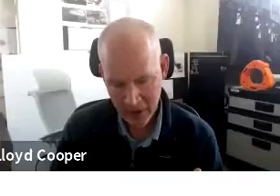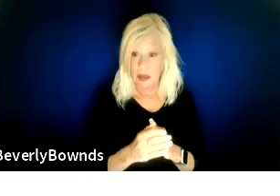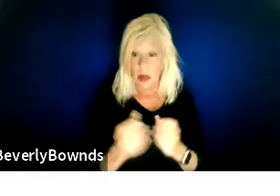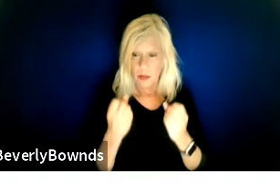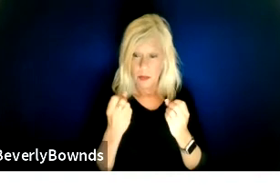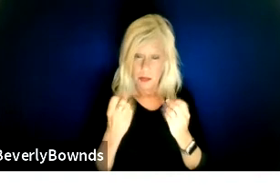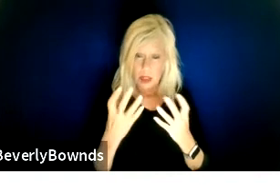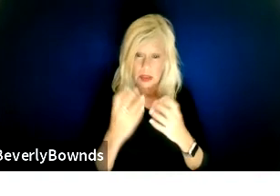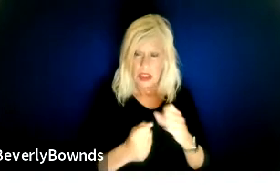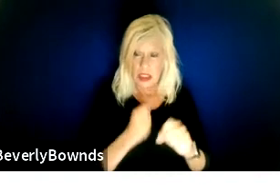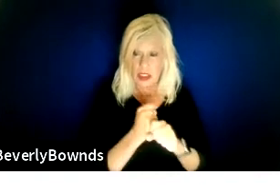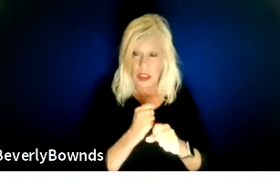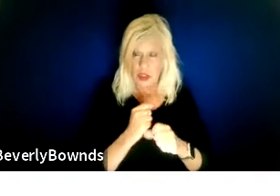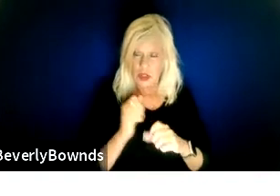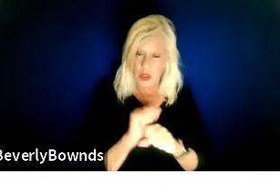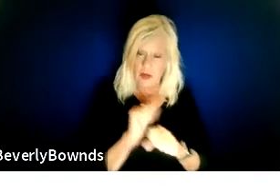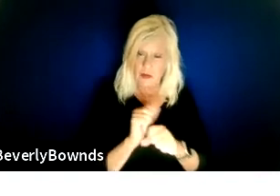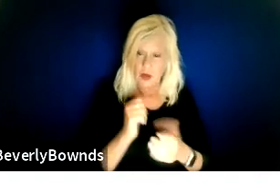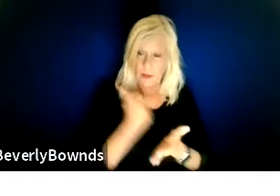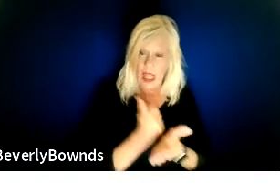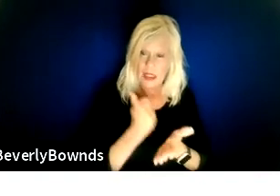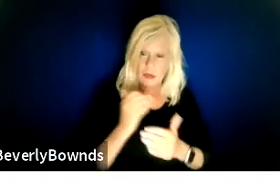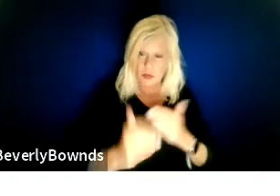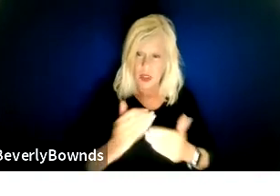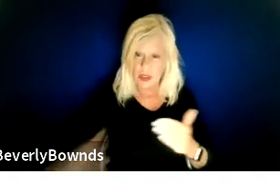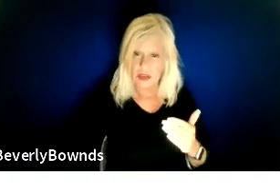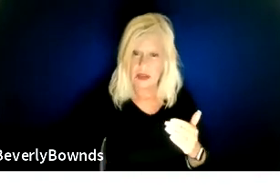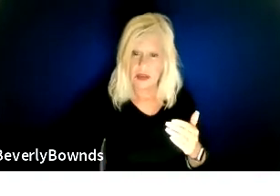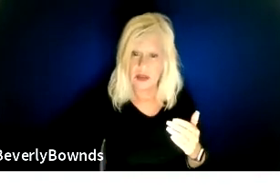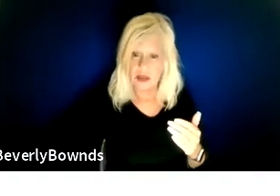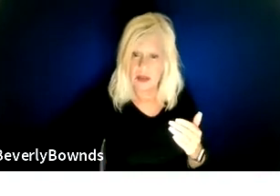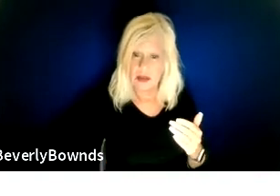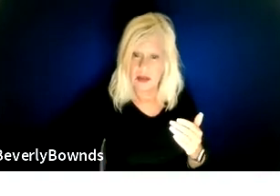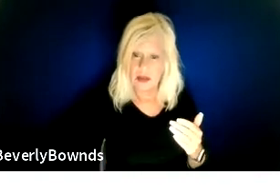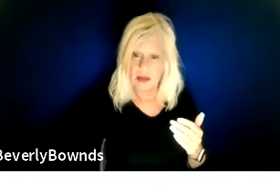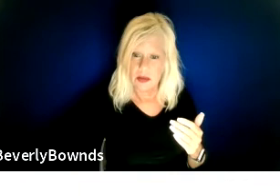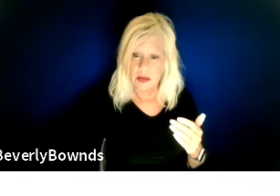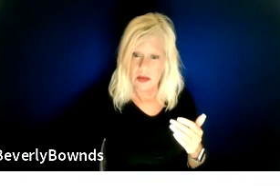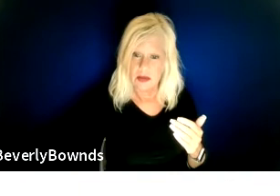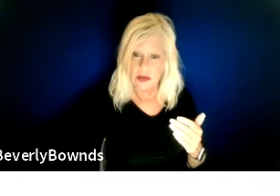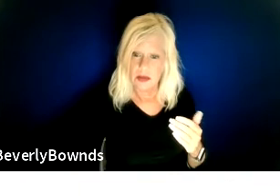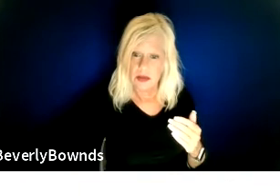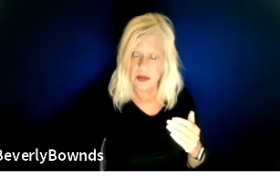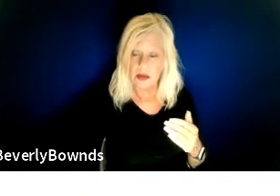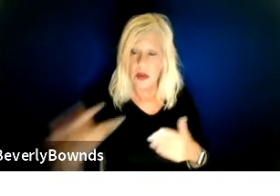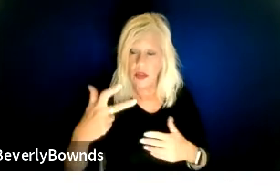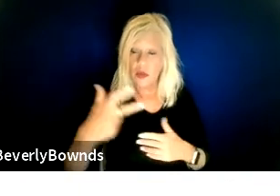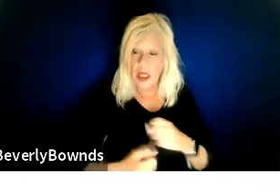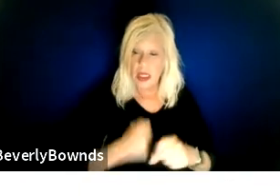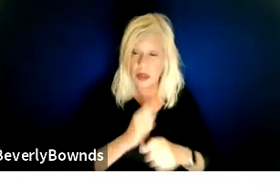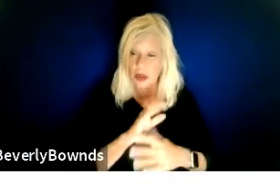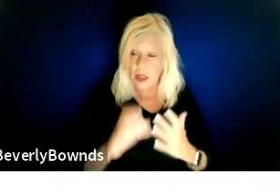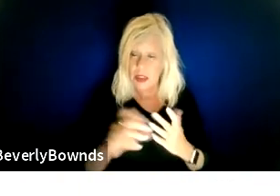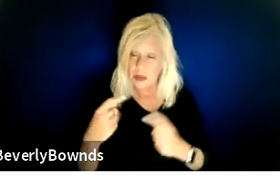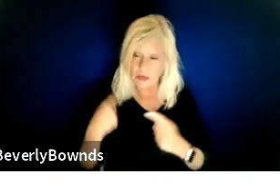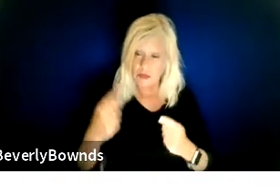effort with our patenting process, which is involved in the 3 areas of criteria that I mentioned, but